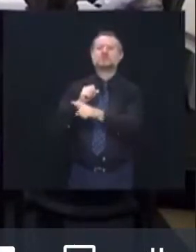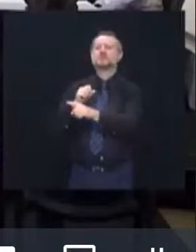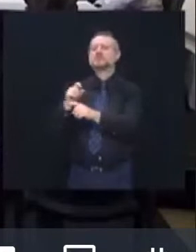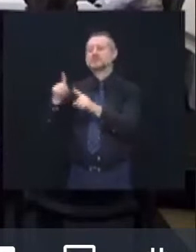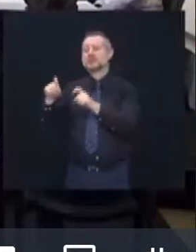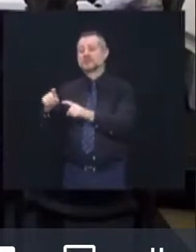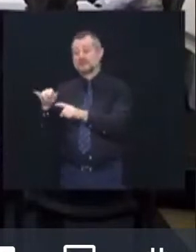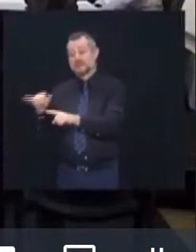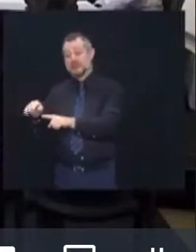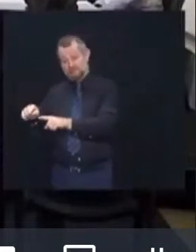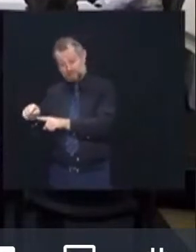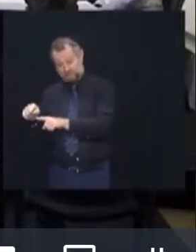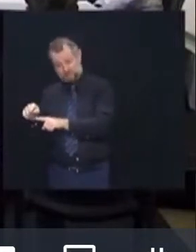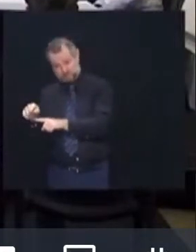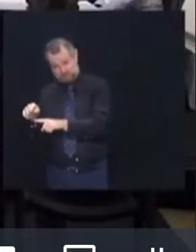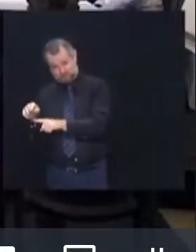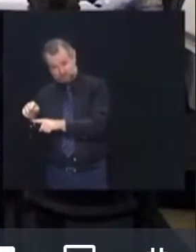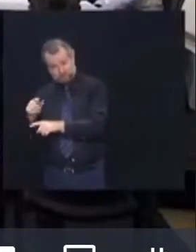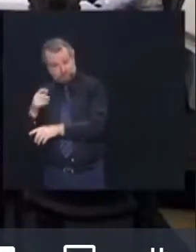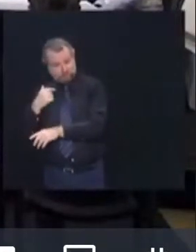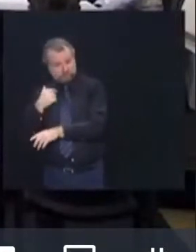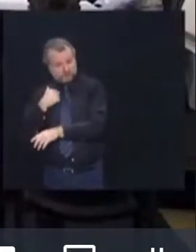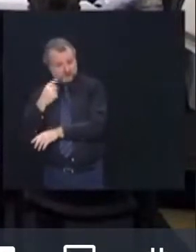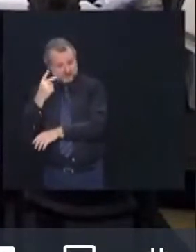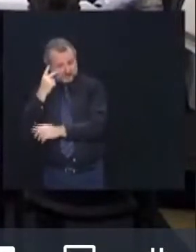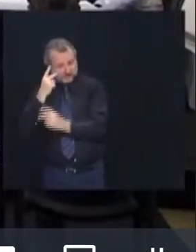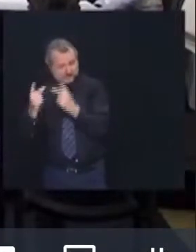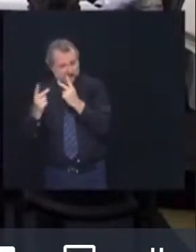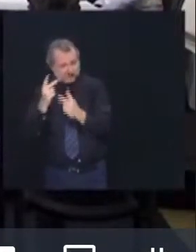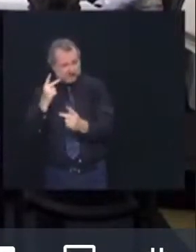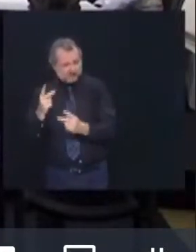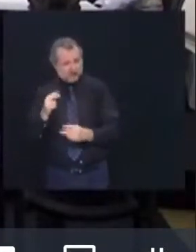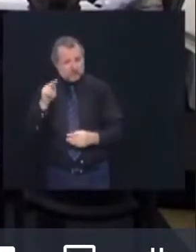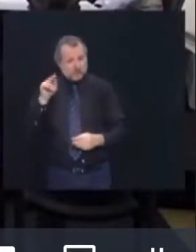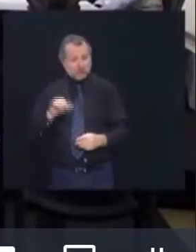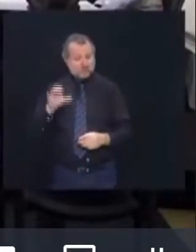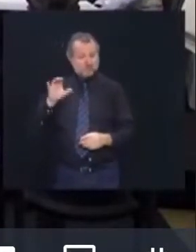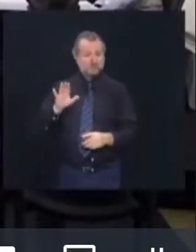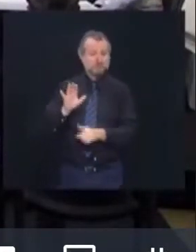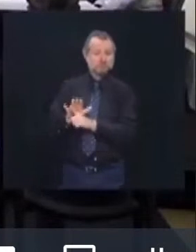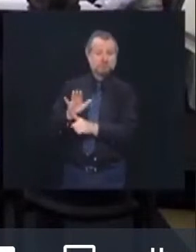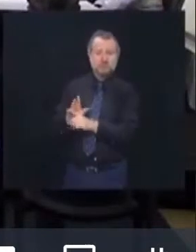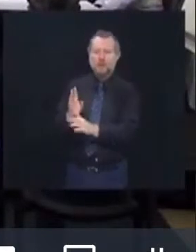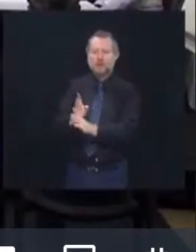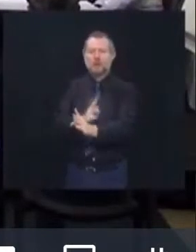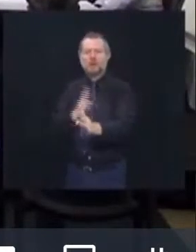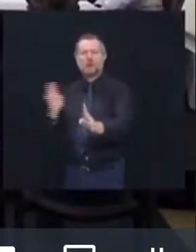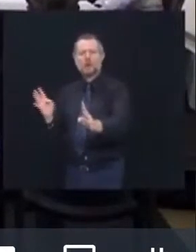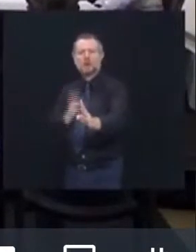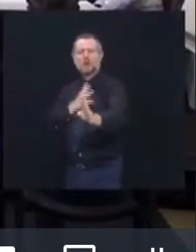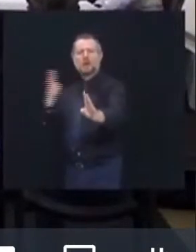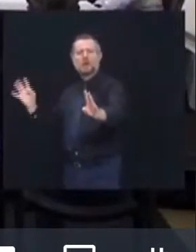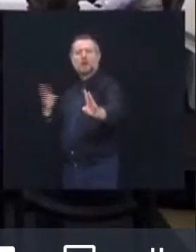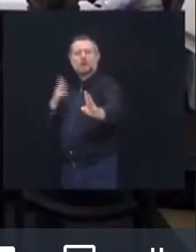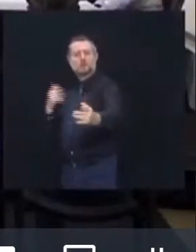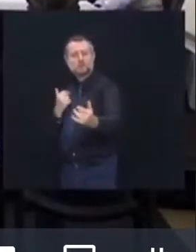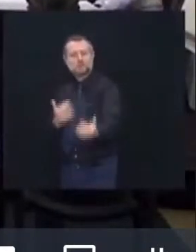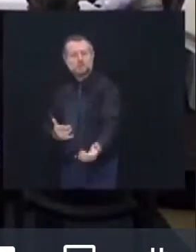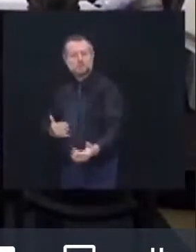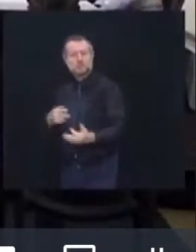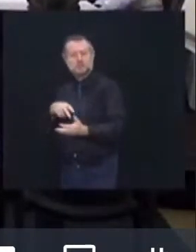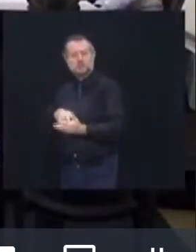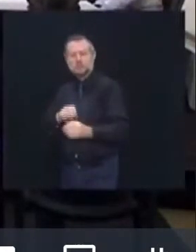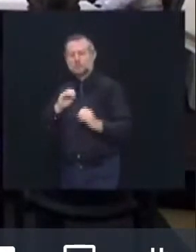sites? Because Yes. I see that, for the city's testing, there's long lines. You don't see Orthodox Jews in those